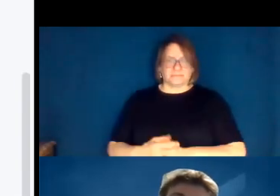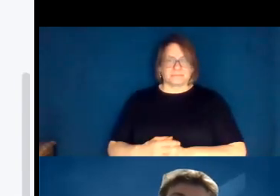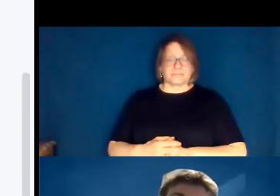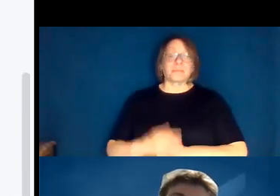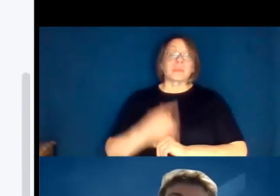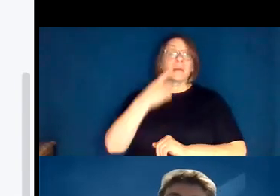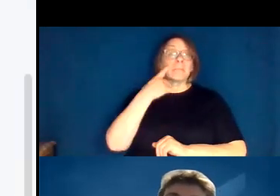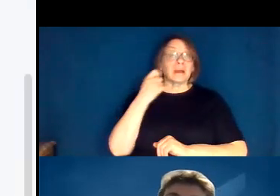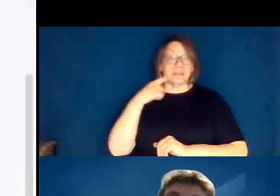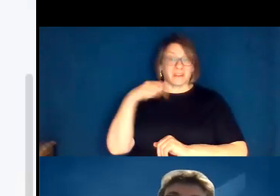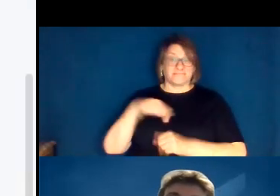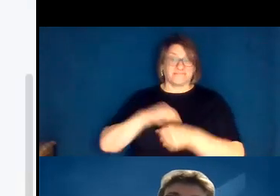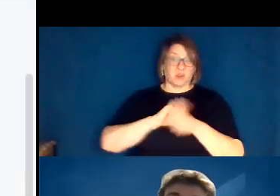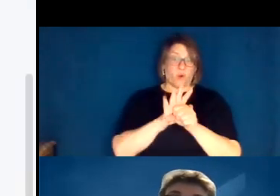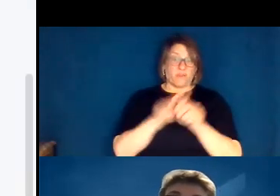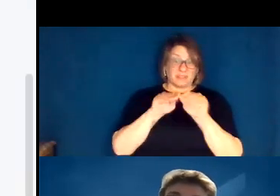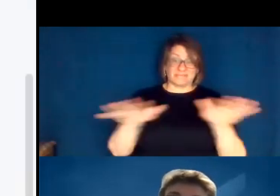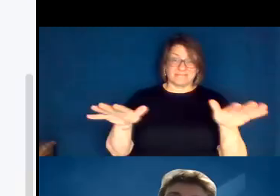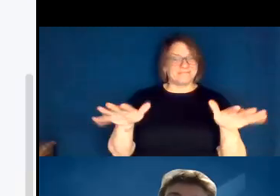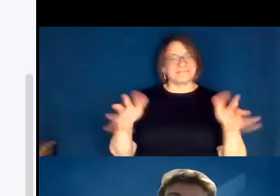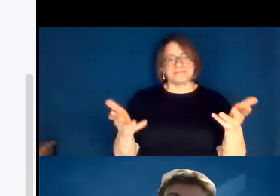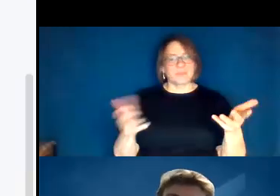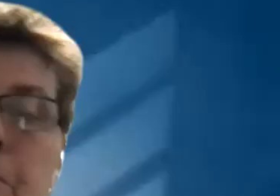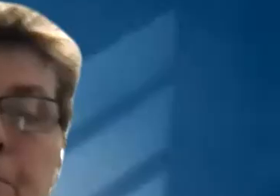of the pandemic, we're not sure